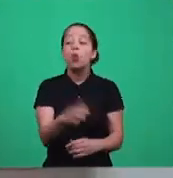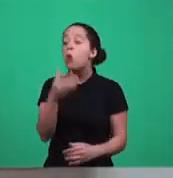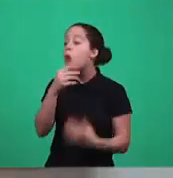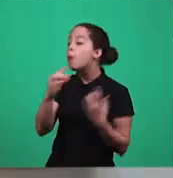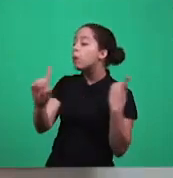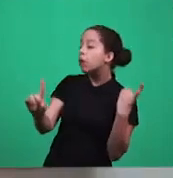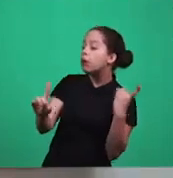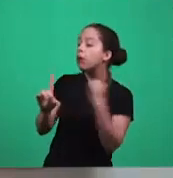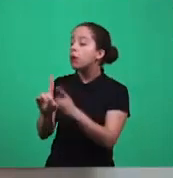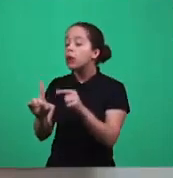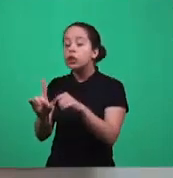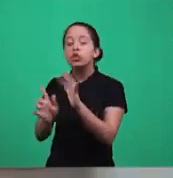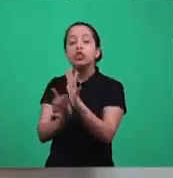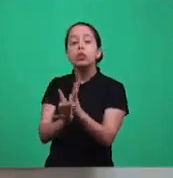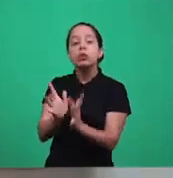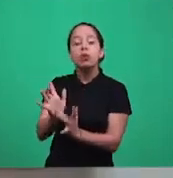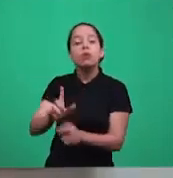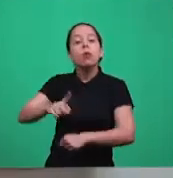Look at this.